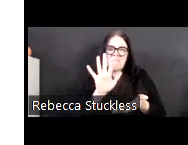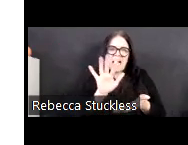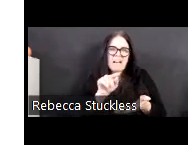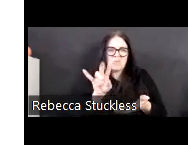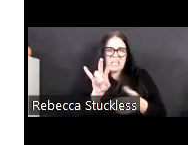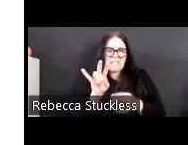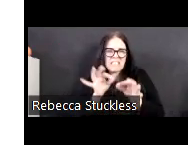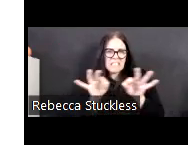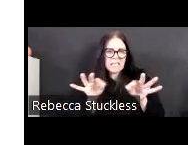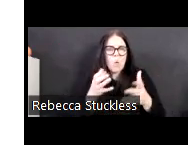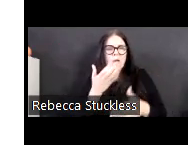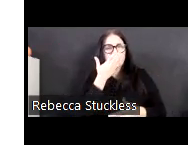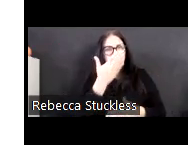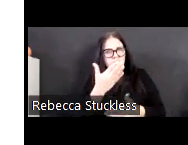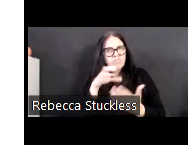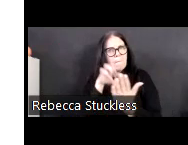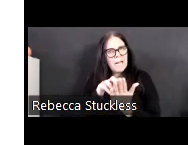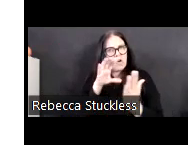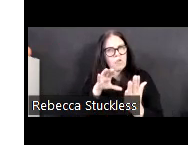paragraph. Next slide.